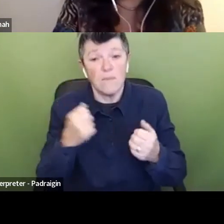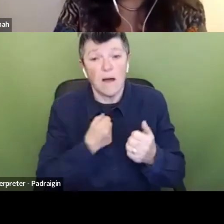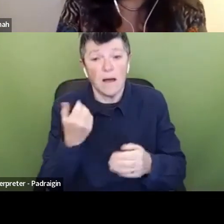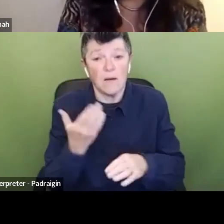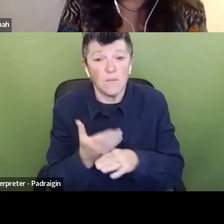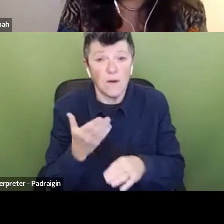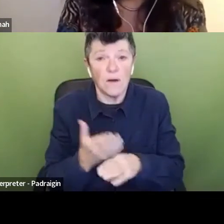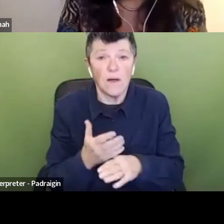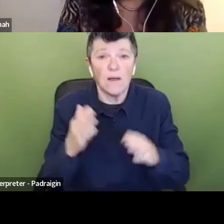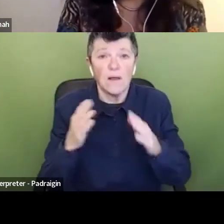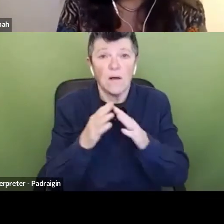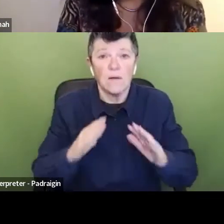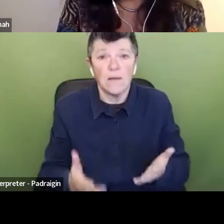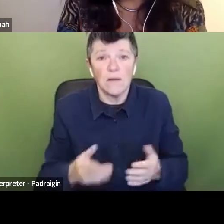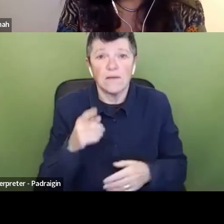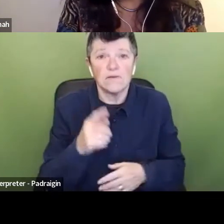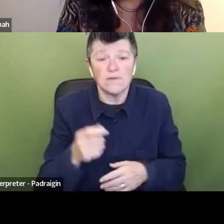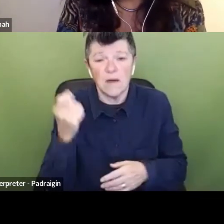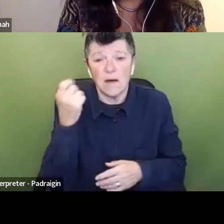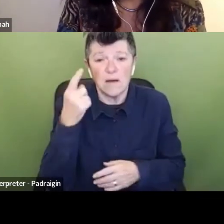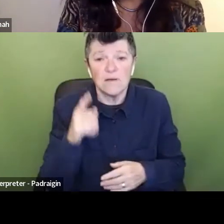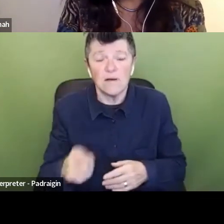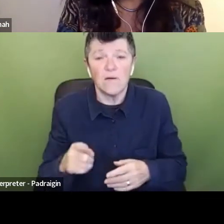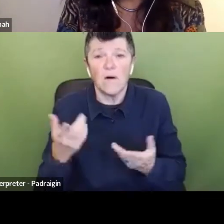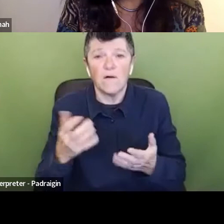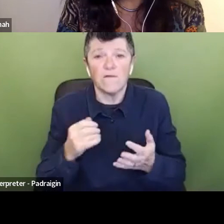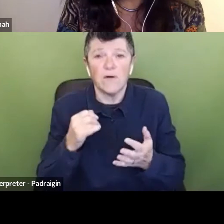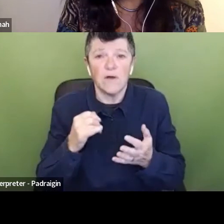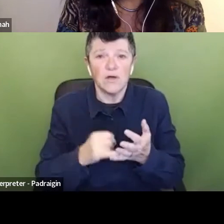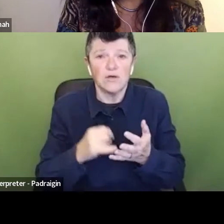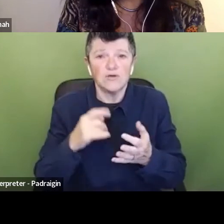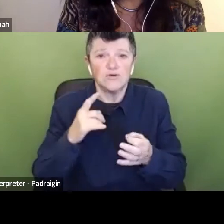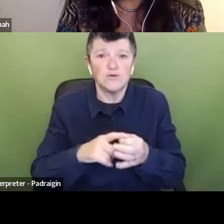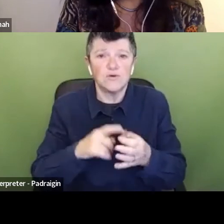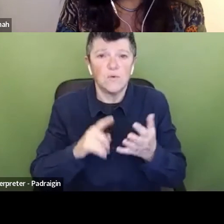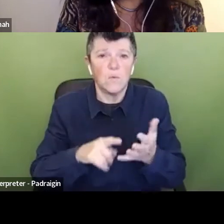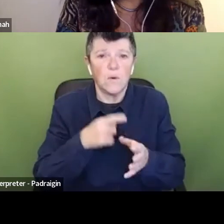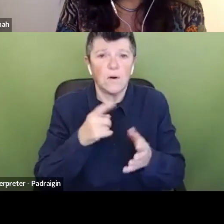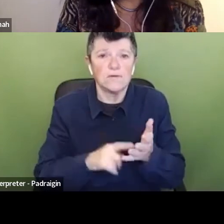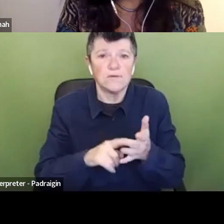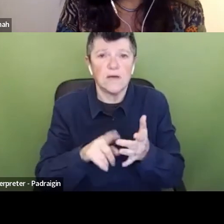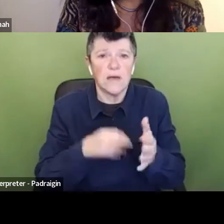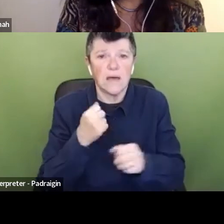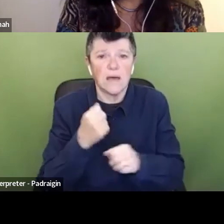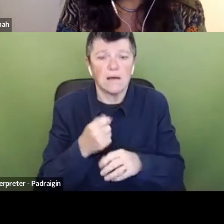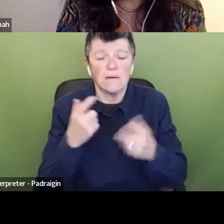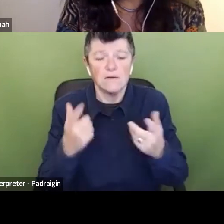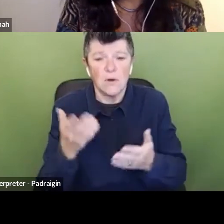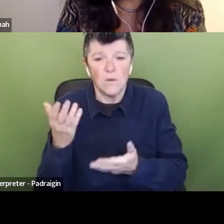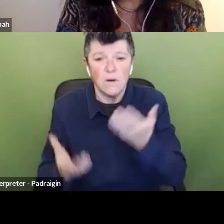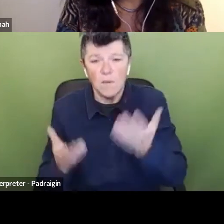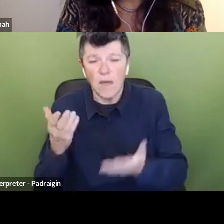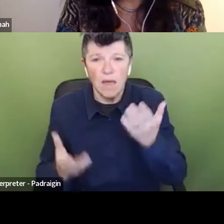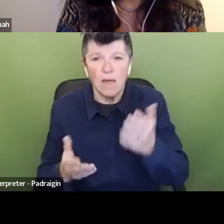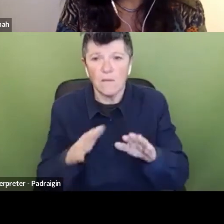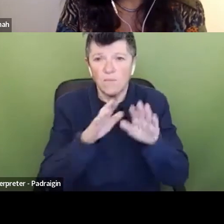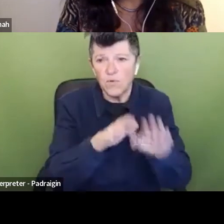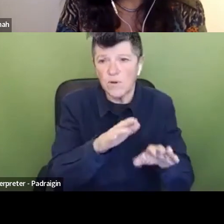homelessness is the idea of squatting. And I think that's an interesting way of comparing between kind of continental Europe and Britain. And of